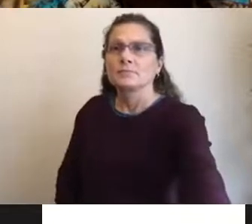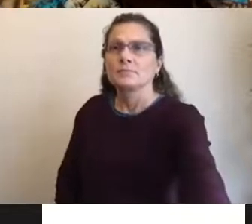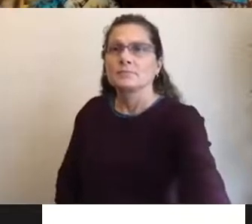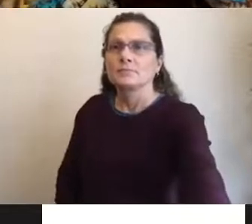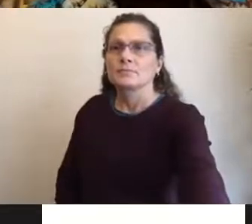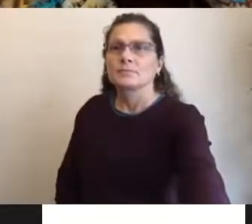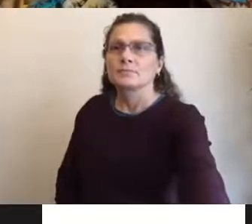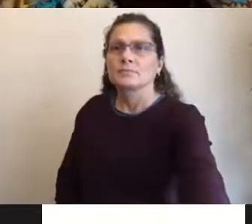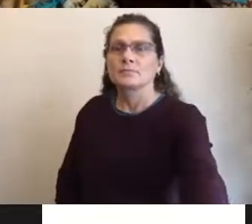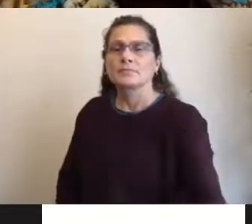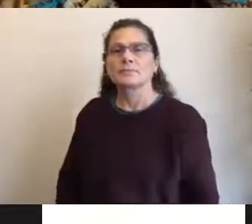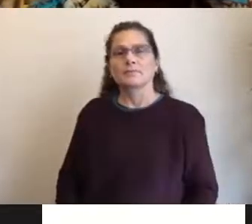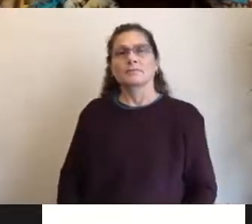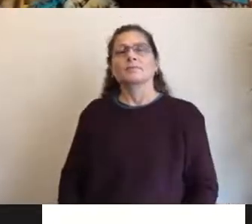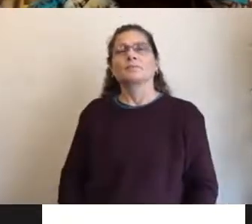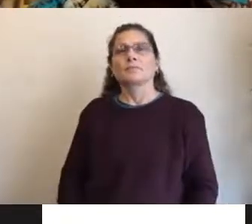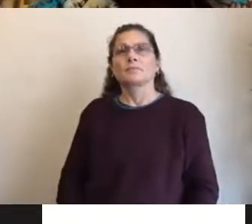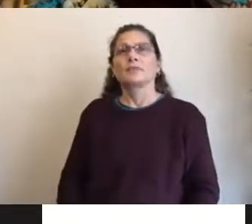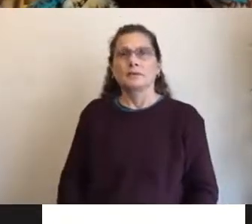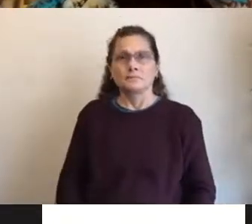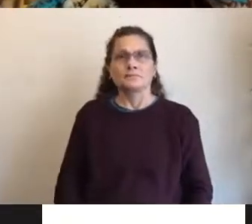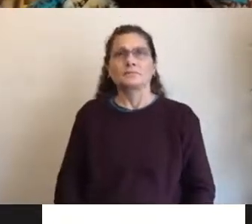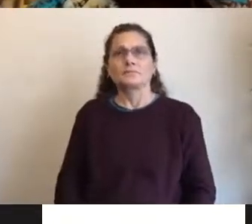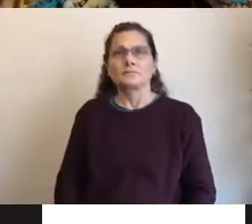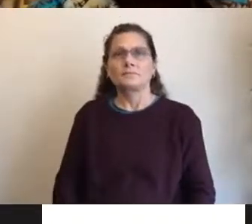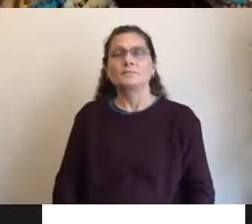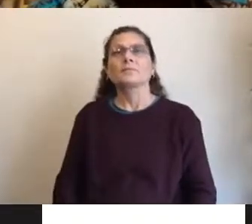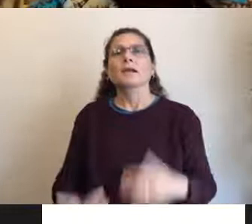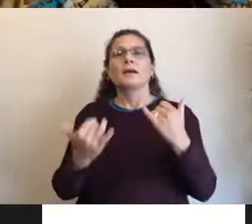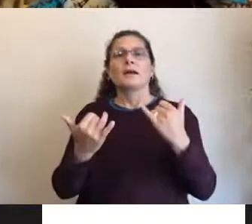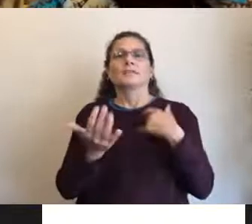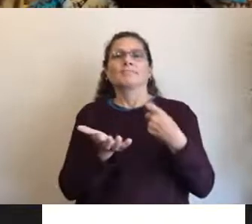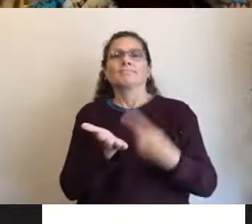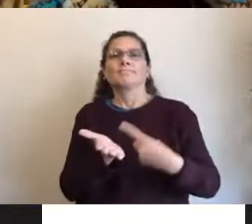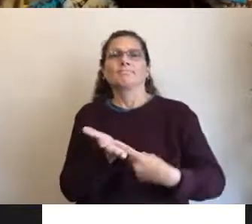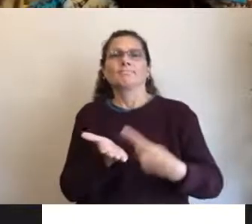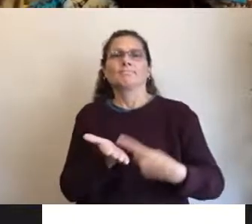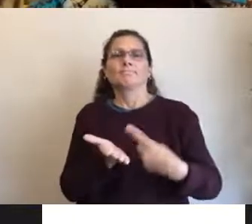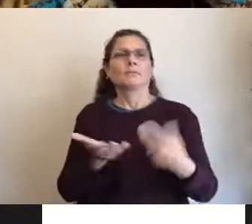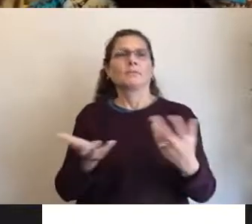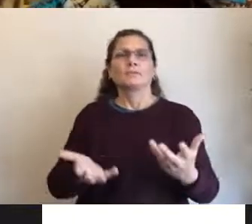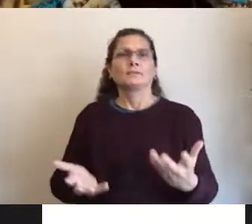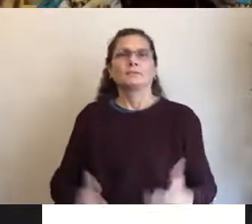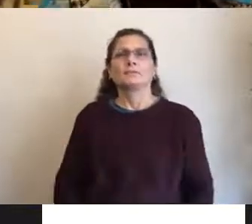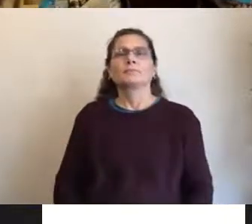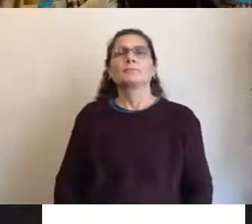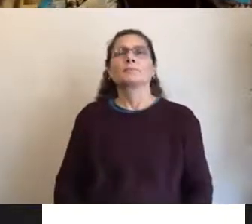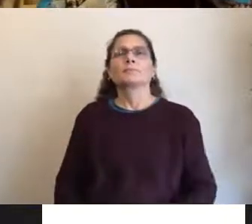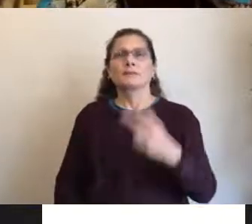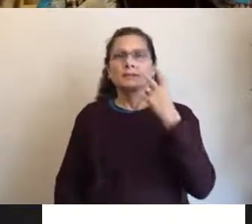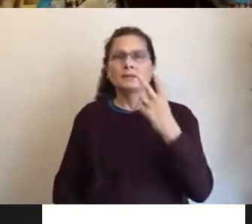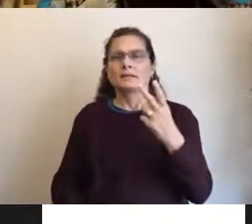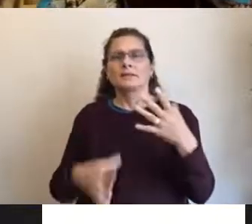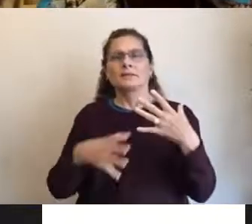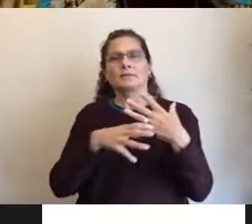the several overarching issues that we've seen and we will see in the data momentarily. And these are echoed by many of the speakers that